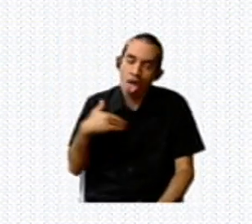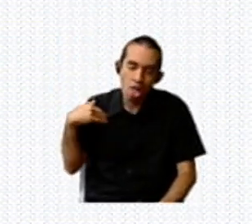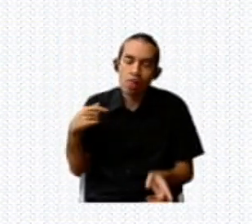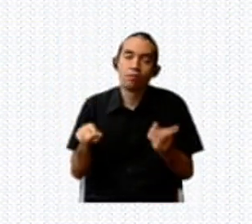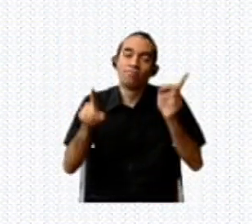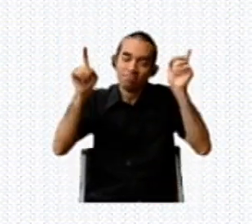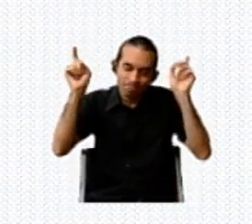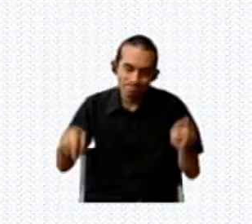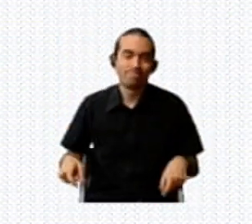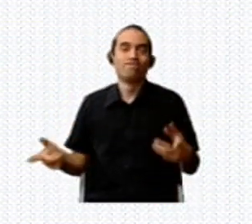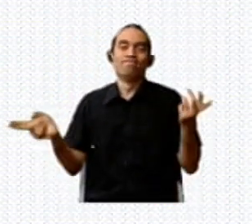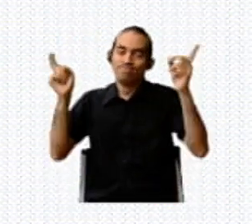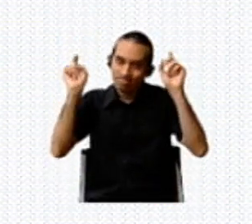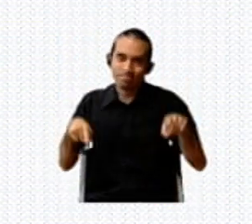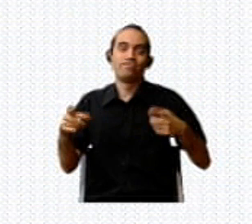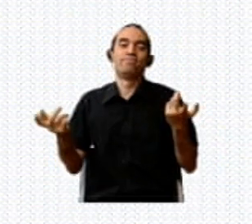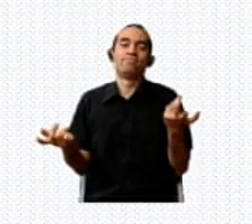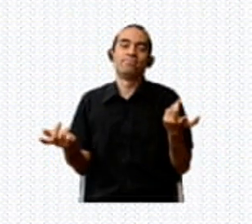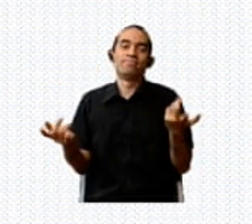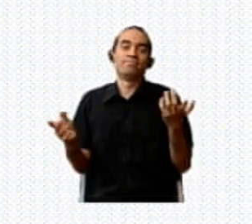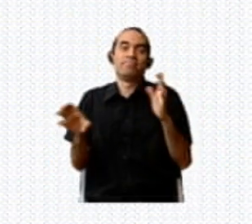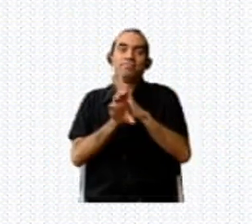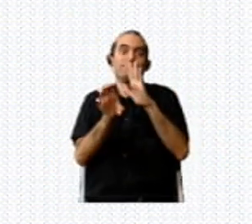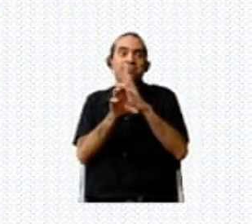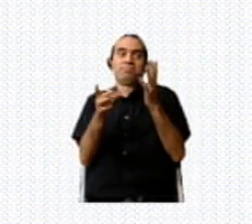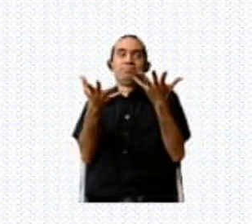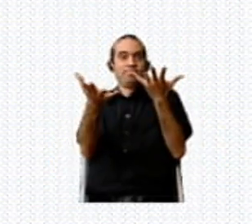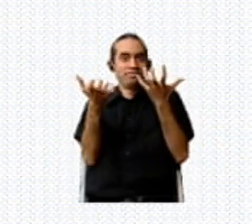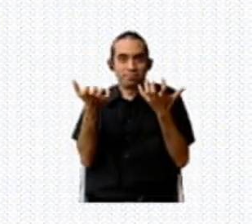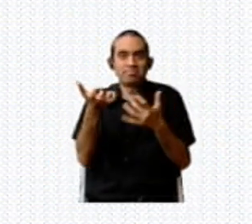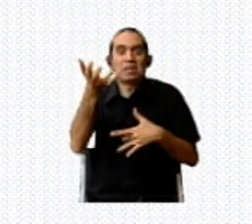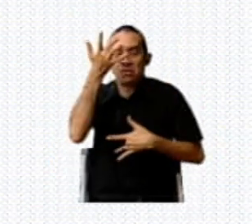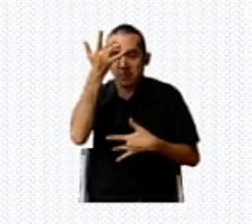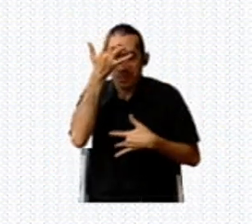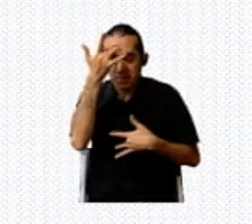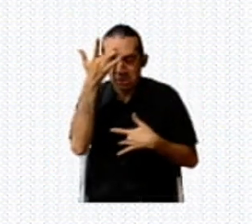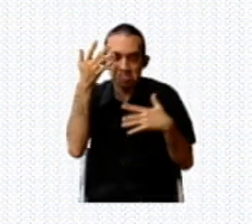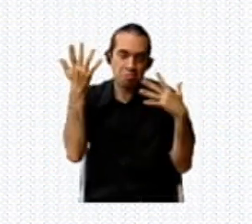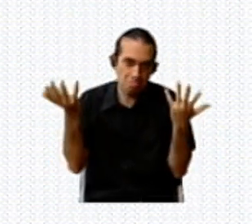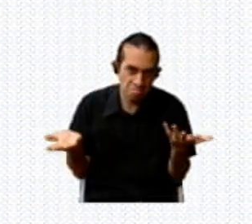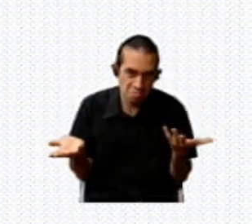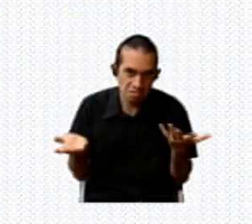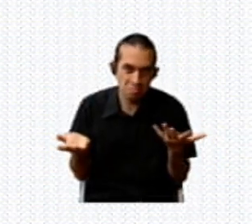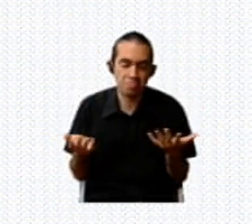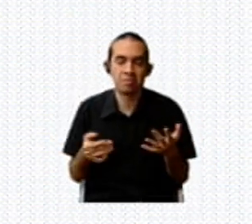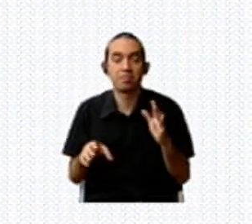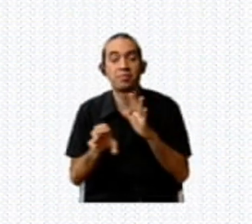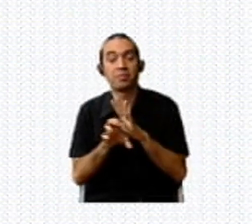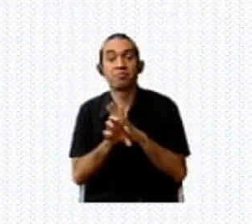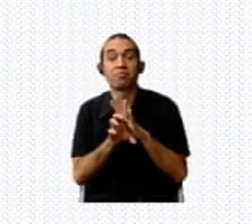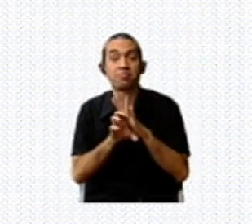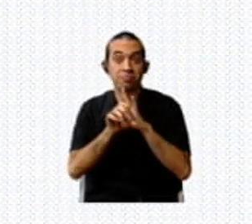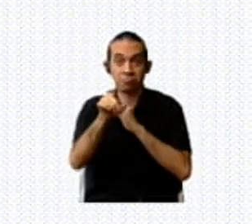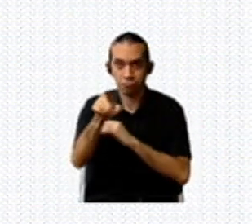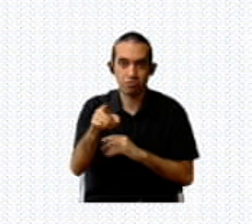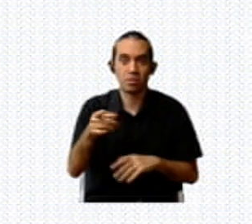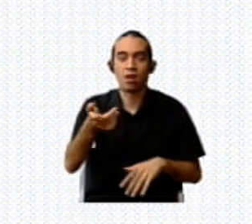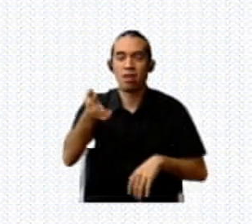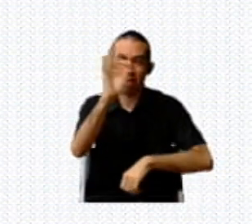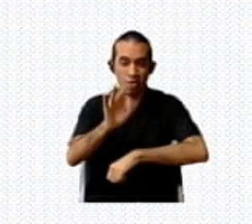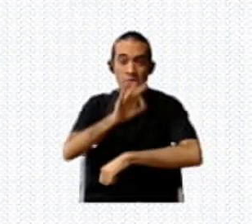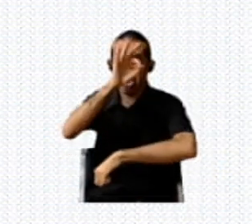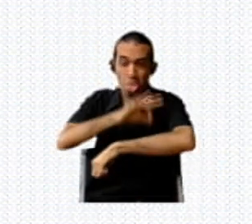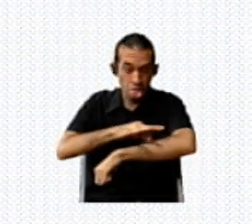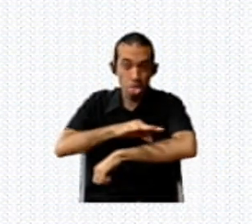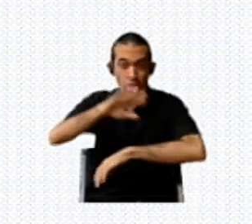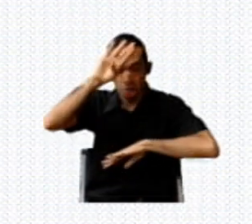have to do it if you don't want to get sick. So if you have dengue fever,